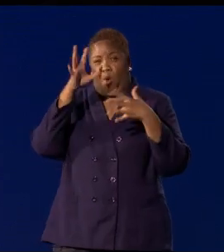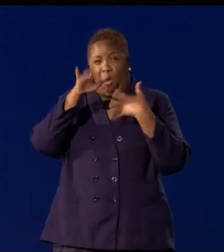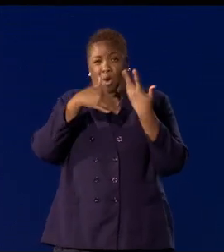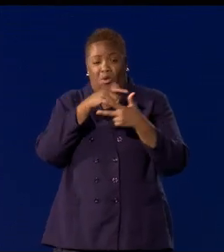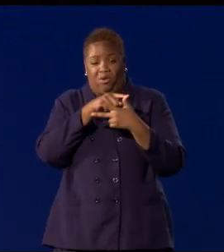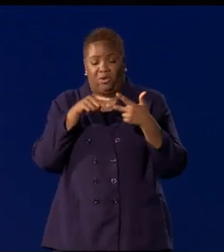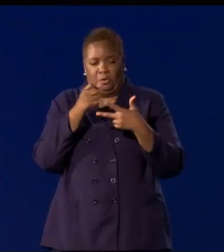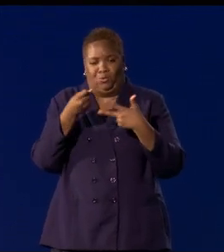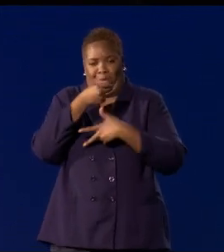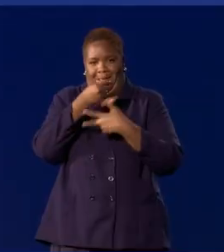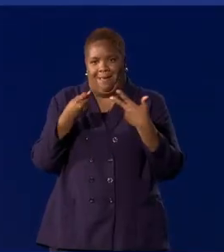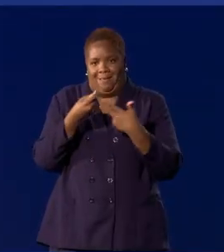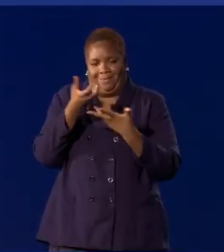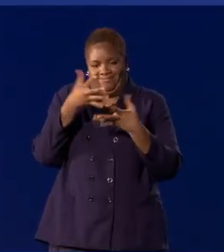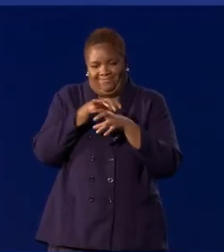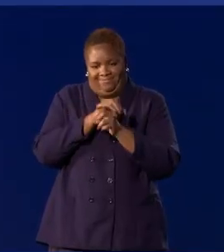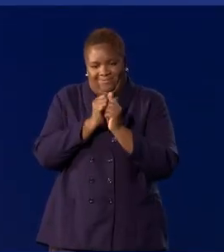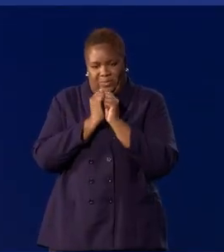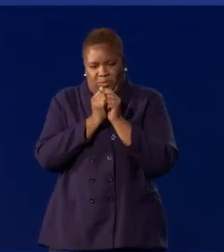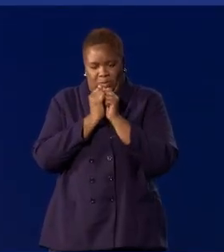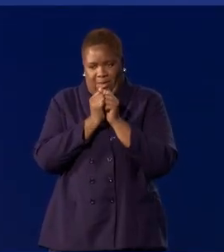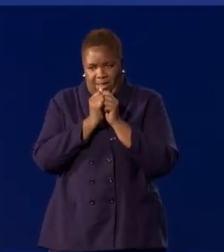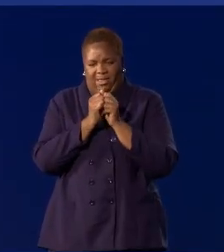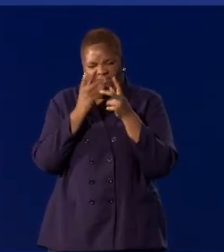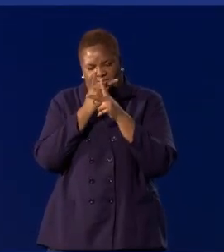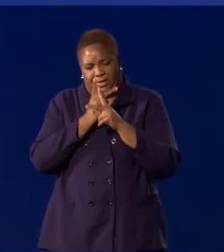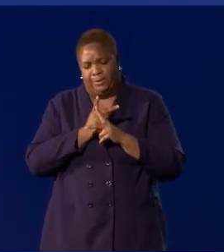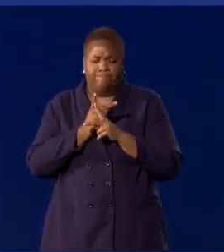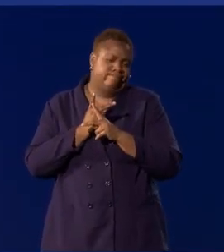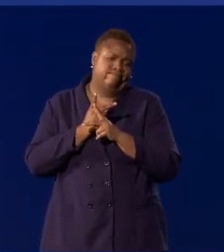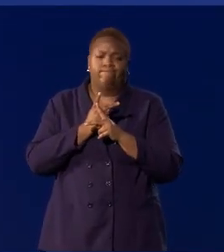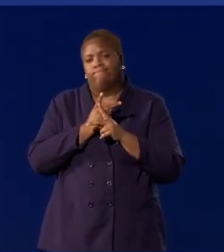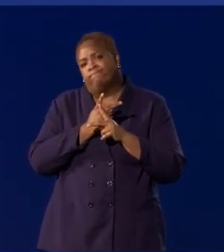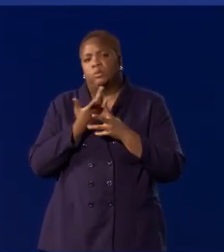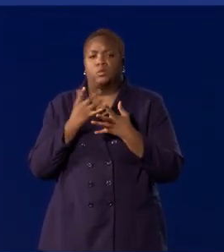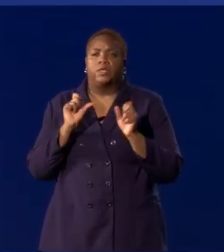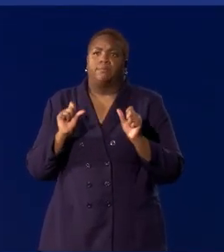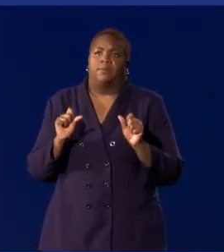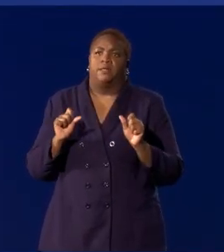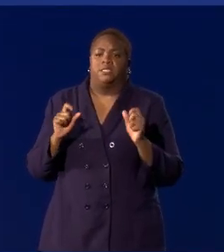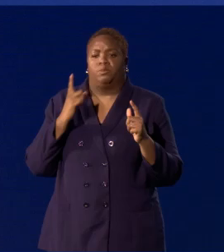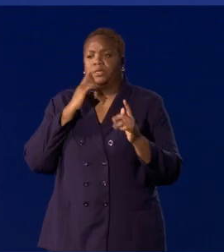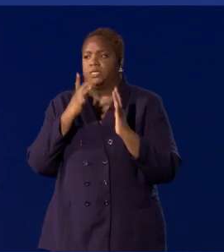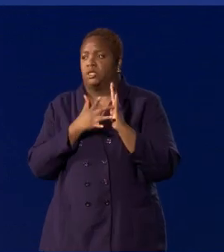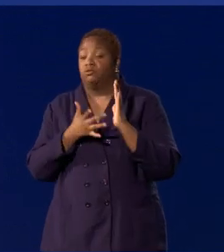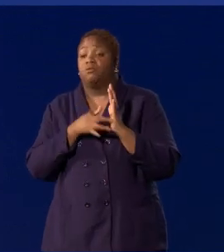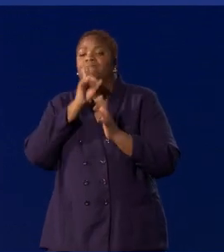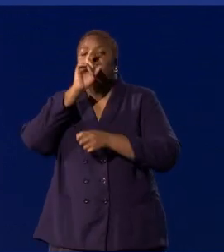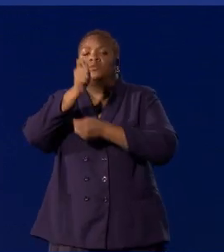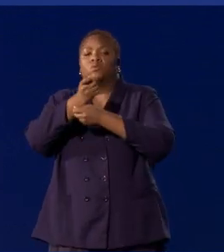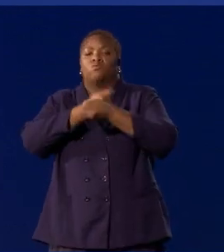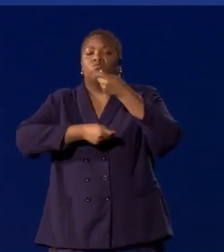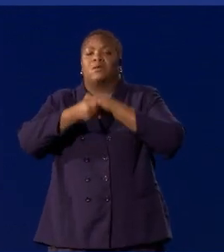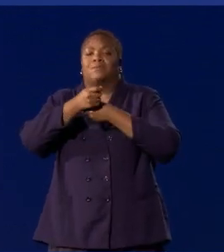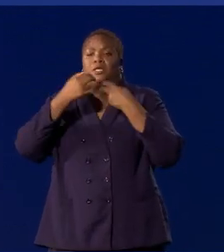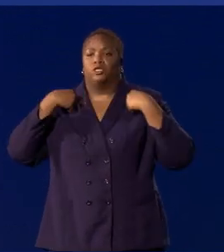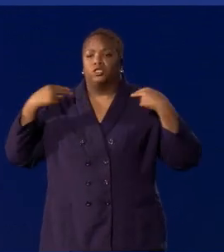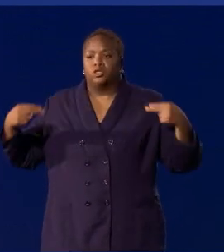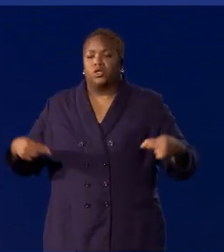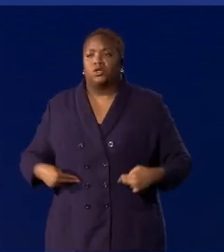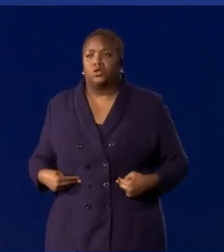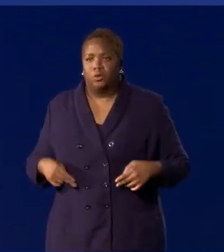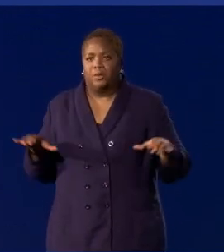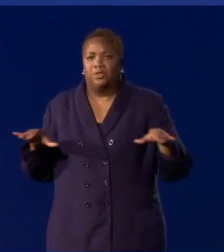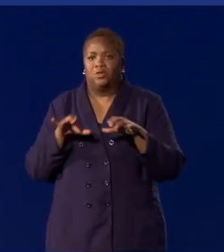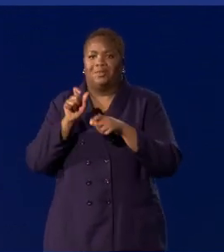those ratings together to figure out, okay, what is the likelihood that this technology will actually replace a human being in performing